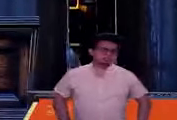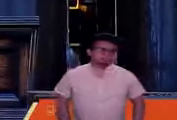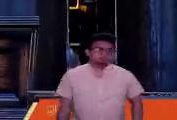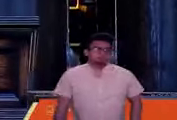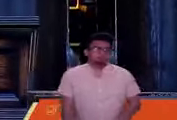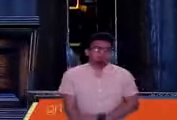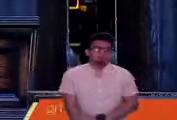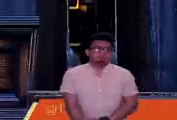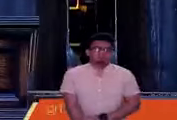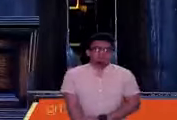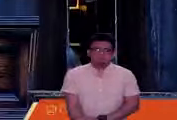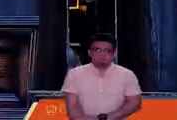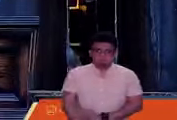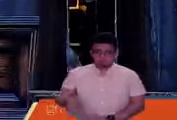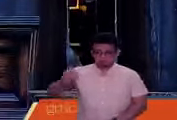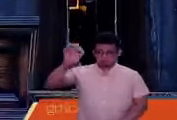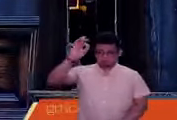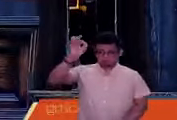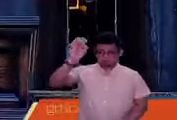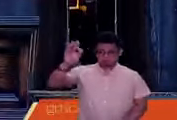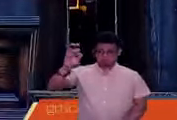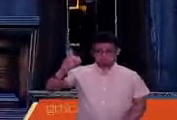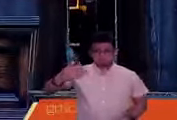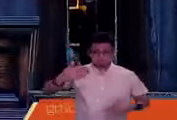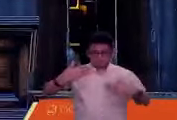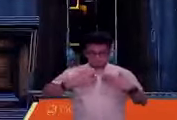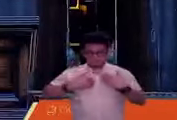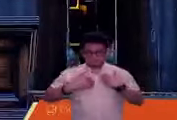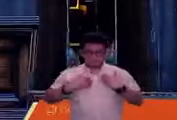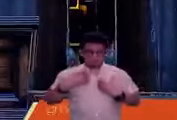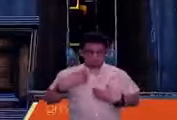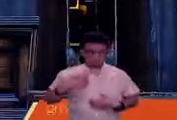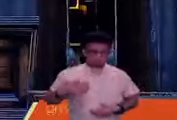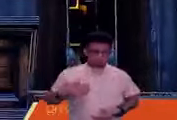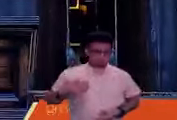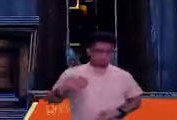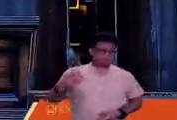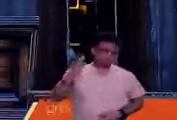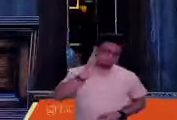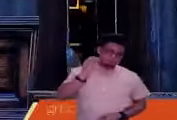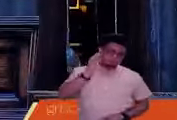far from my place. It was in Tinki Pungurumi, that is where